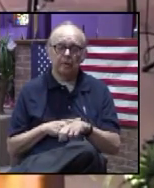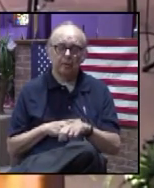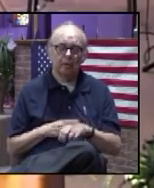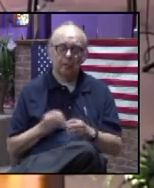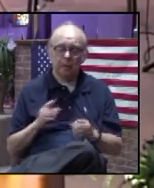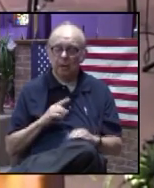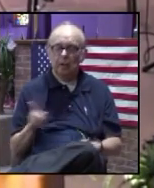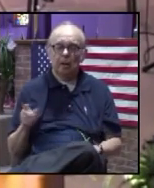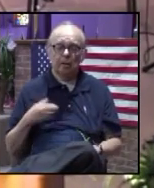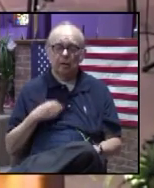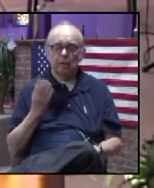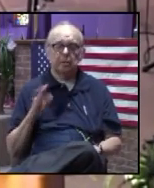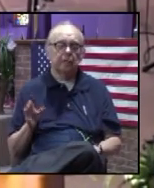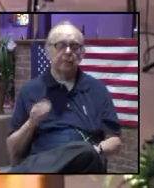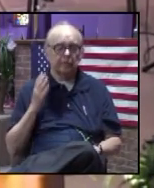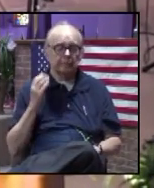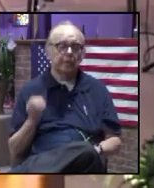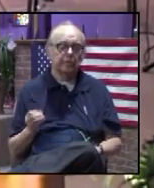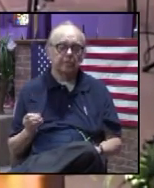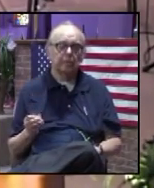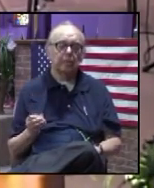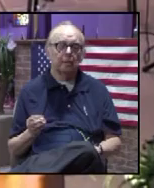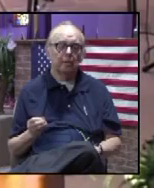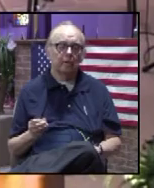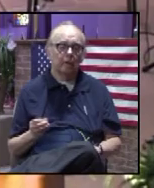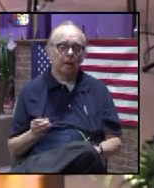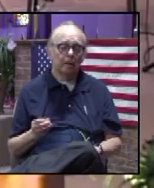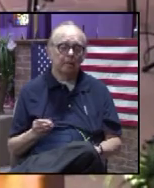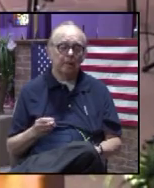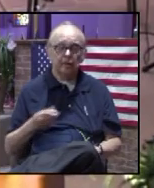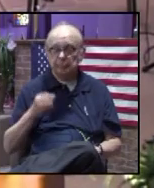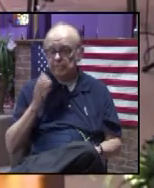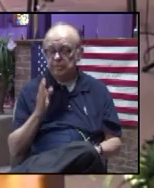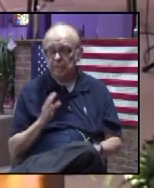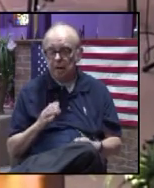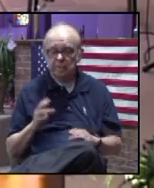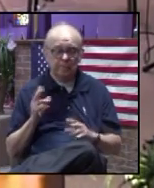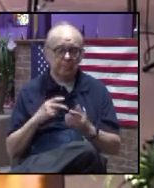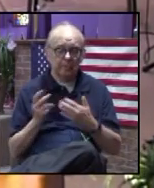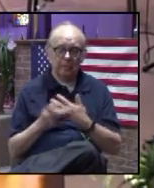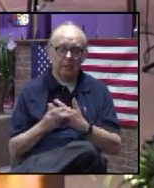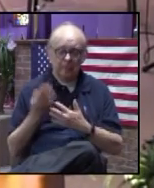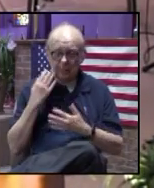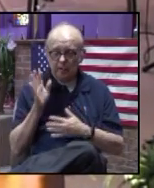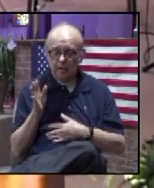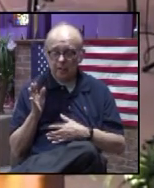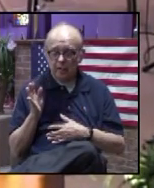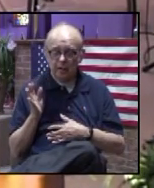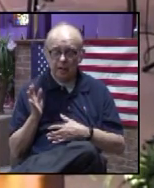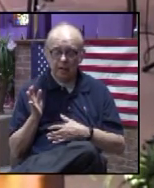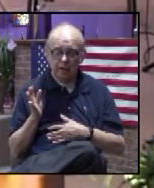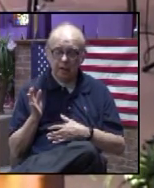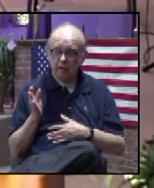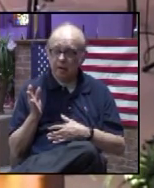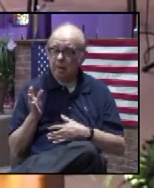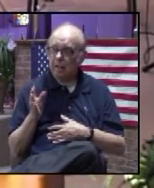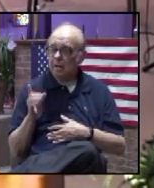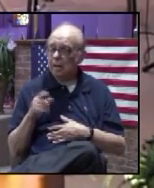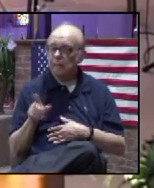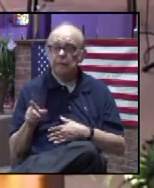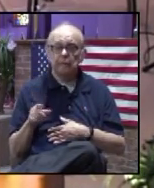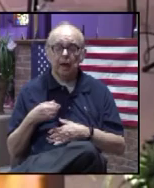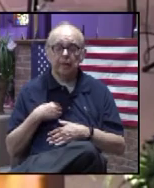Many of you have never gone through experiencing God. I don't know if anybody here has.